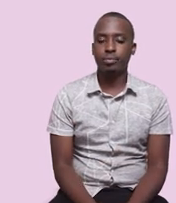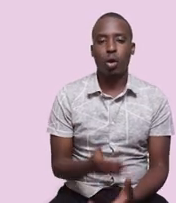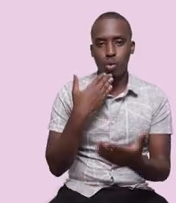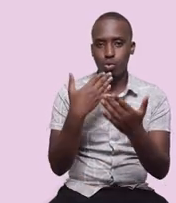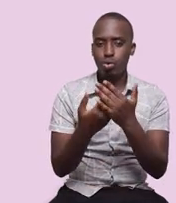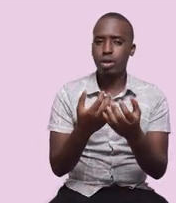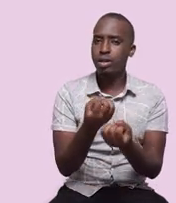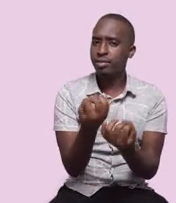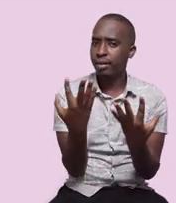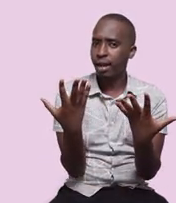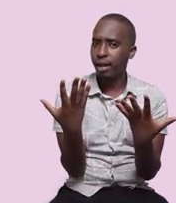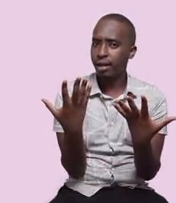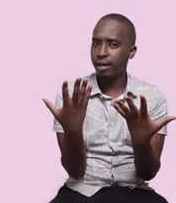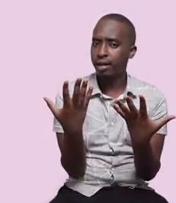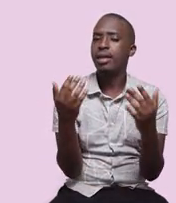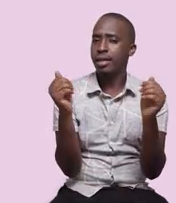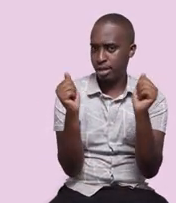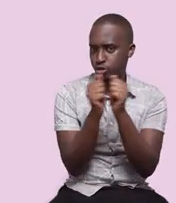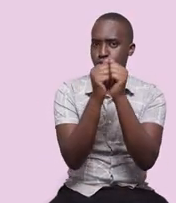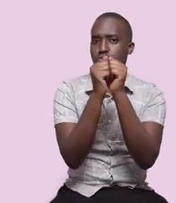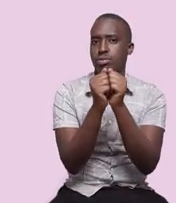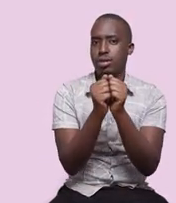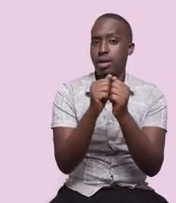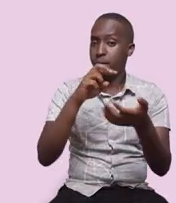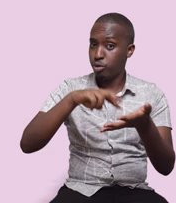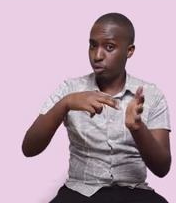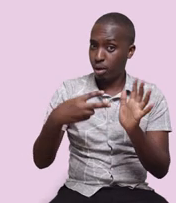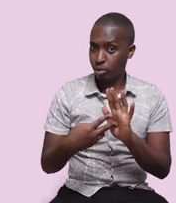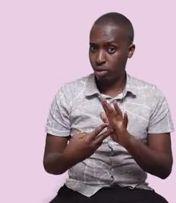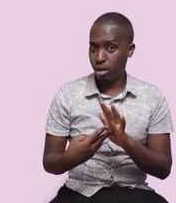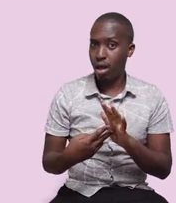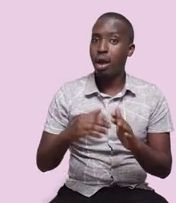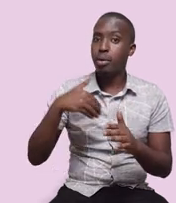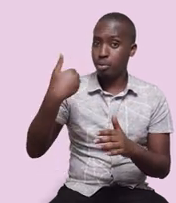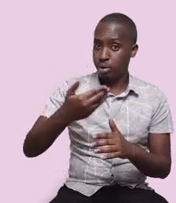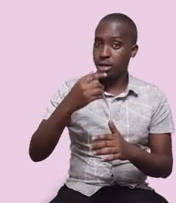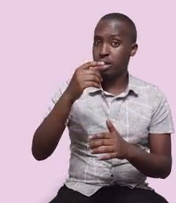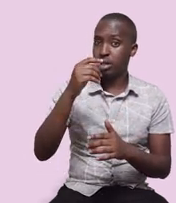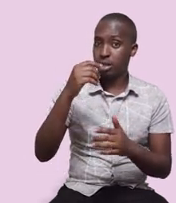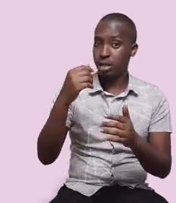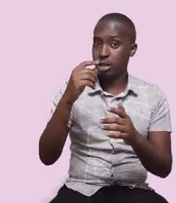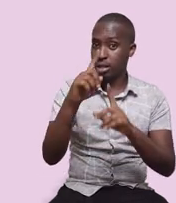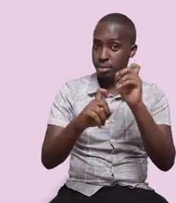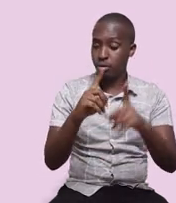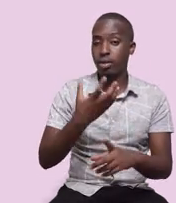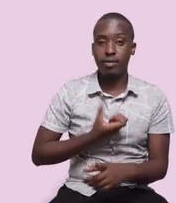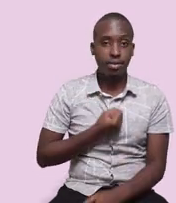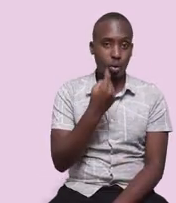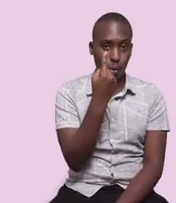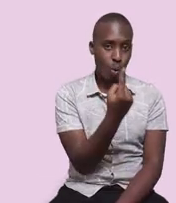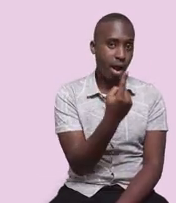Good. There are how many? There are 10. That means each question corresponds to